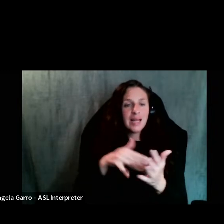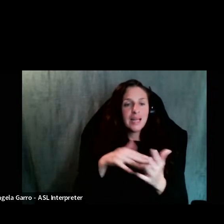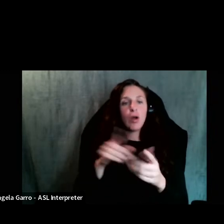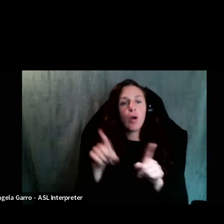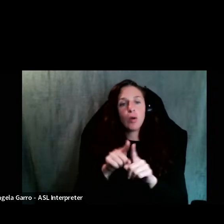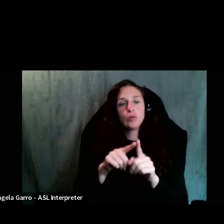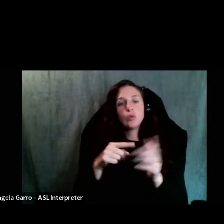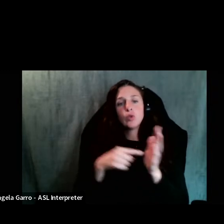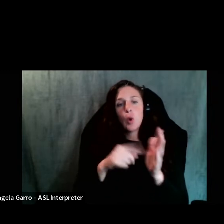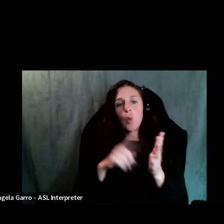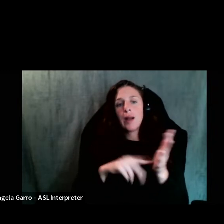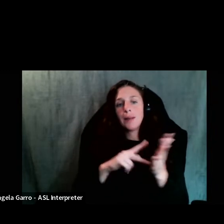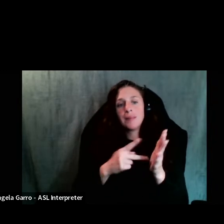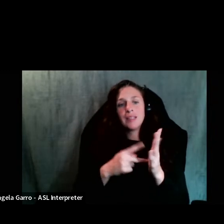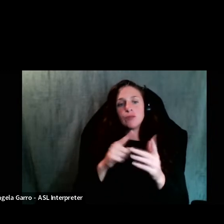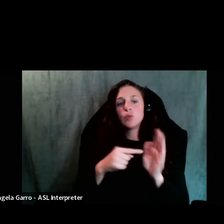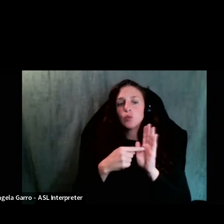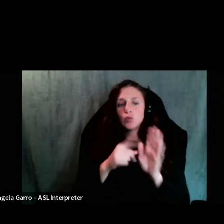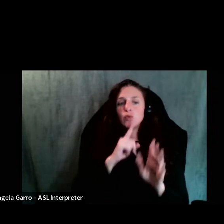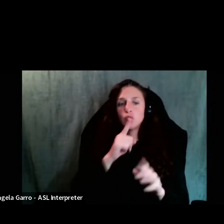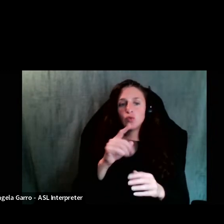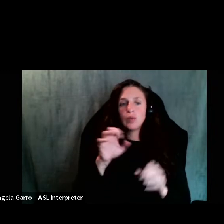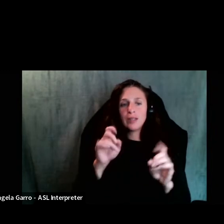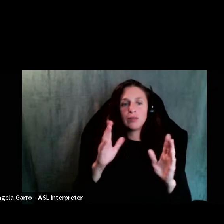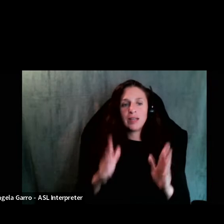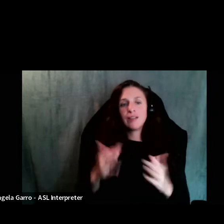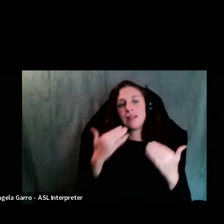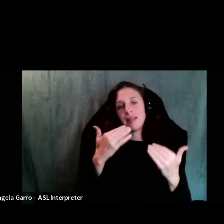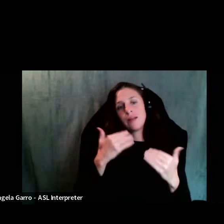true educator. Thank you. Thank you.